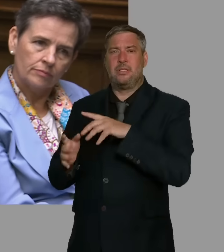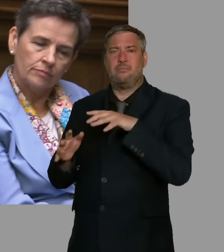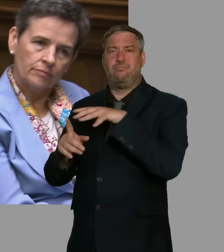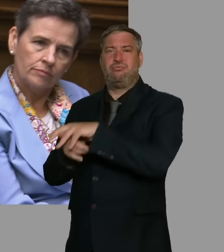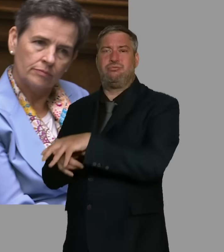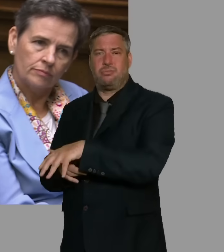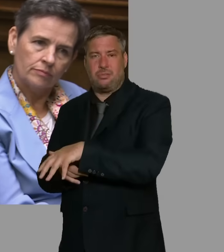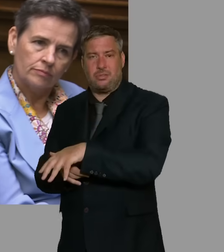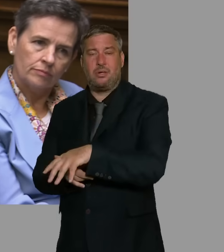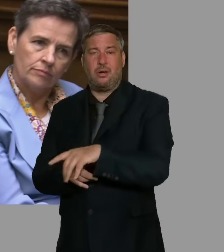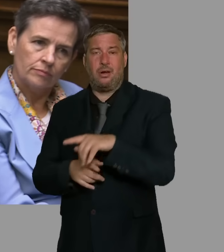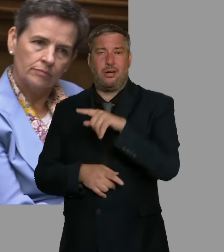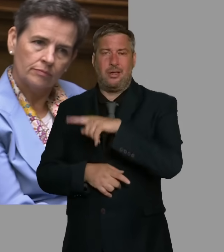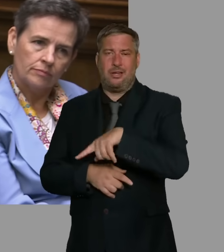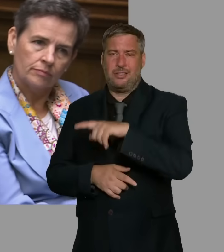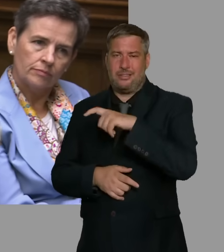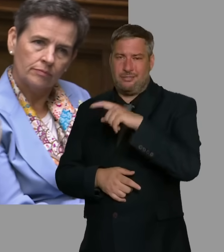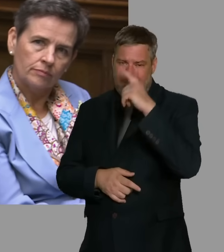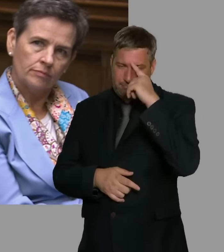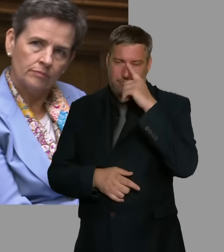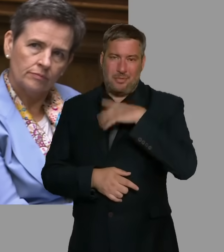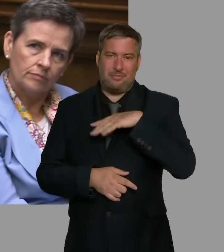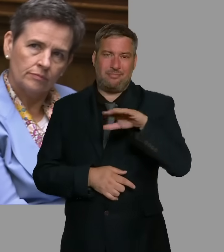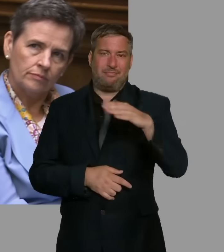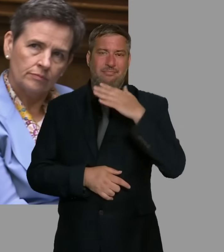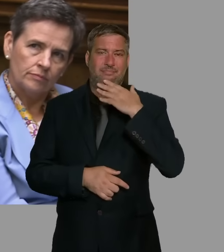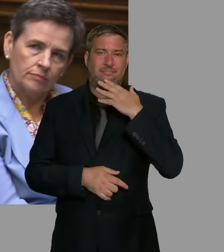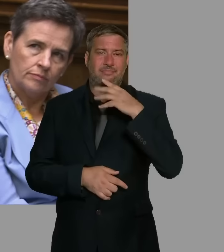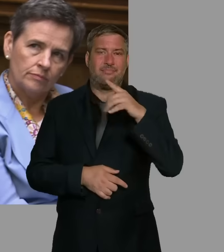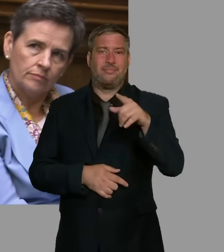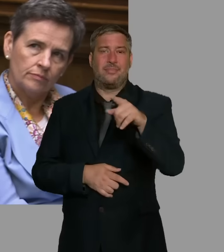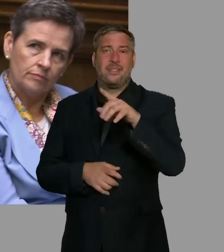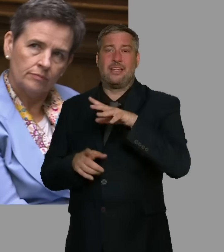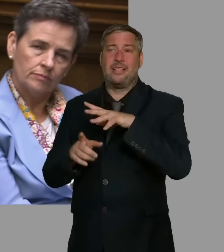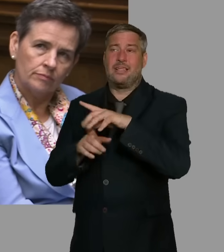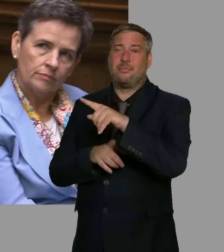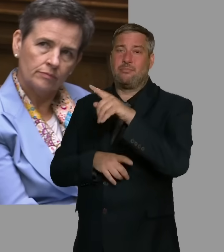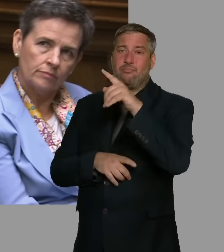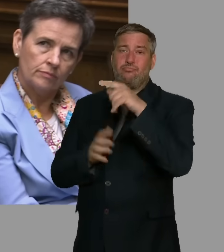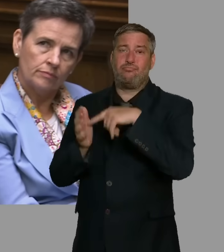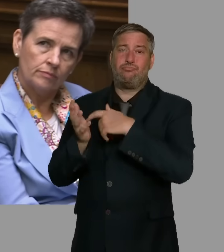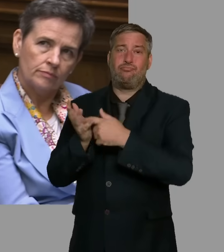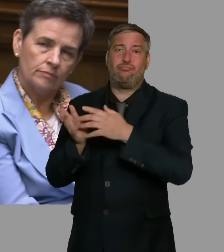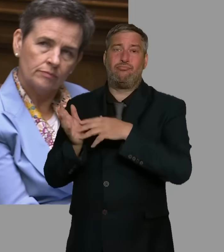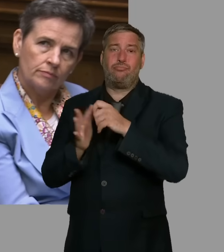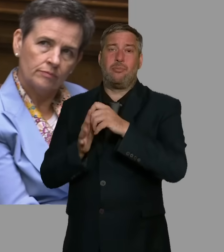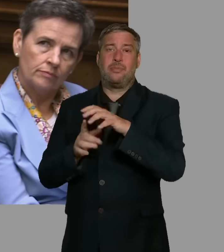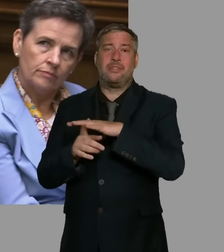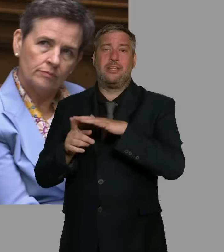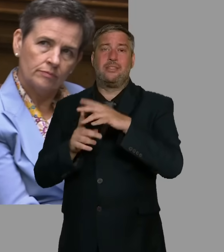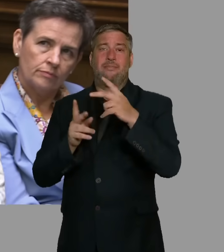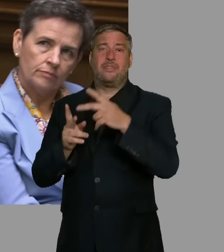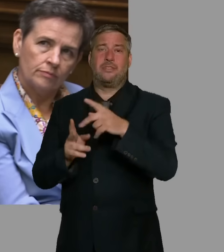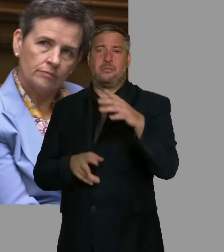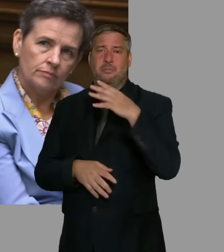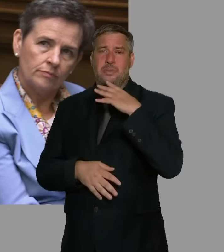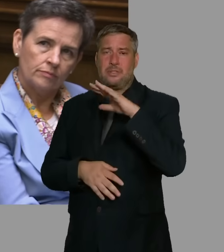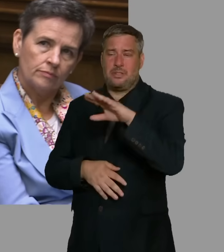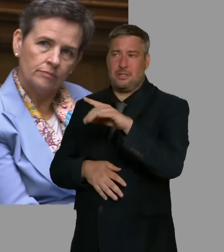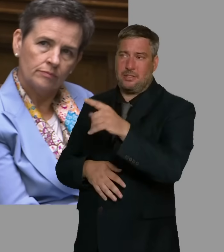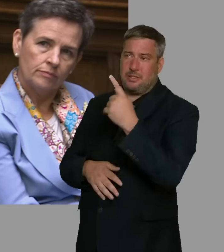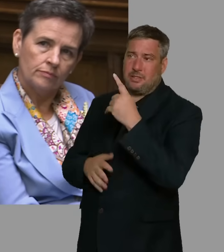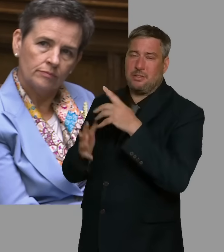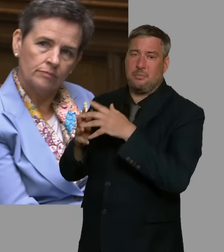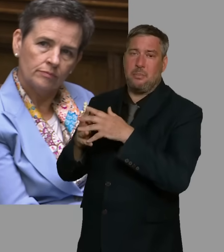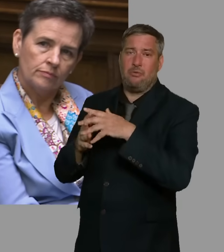the coalition of the willing in Europe to the max and redouble all efforts to find a just peace with